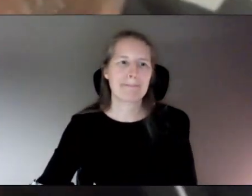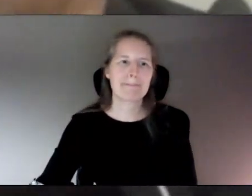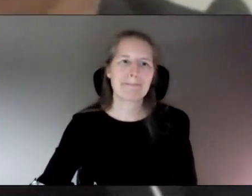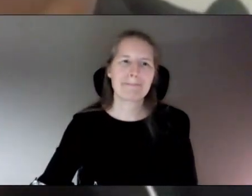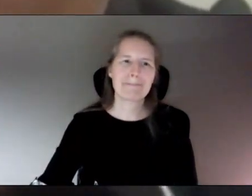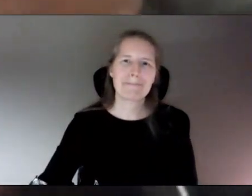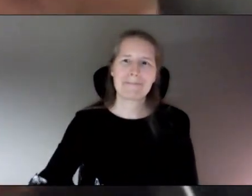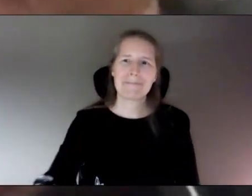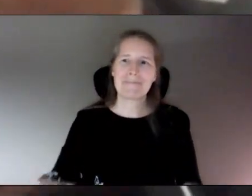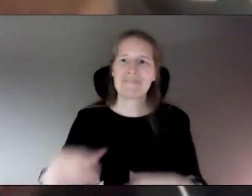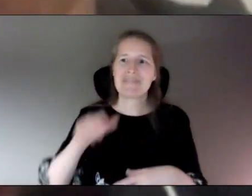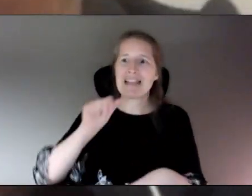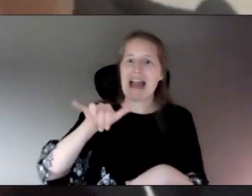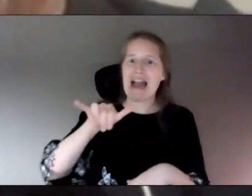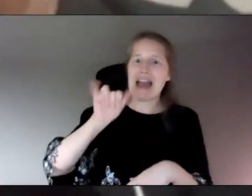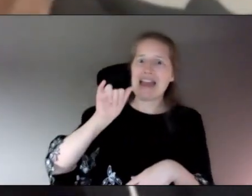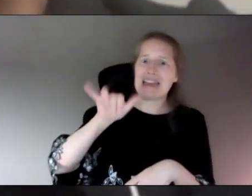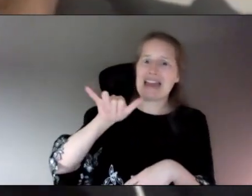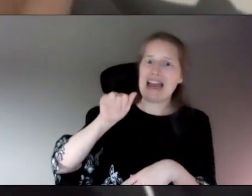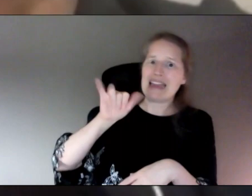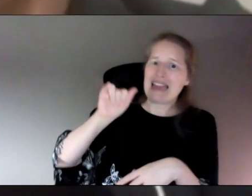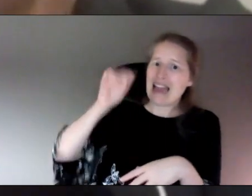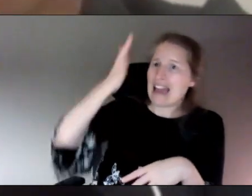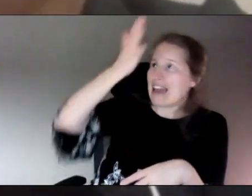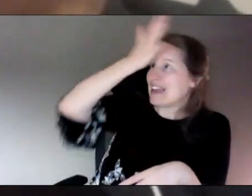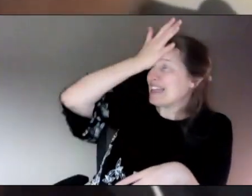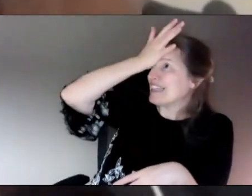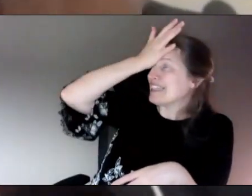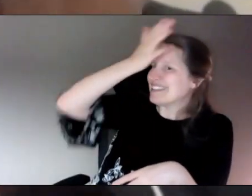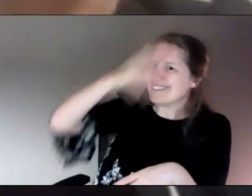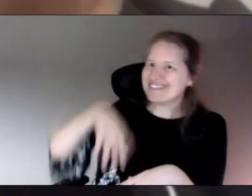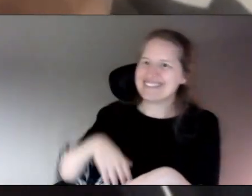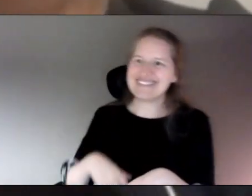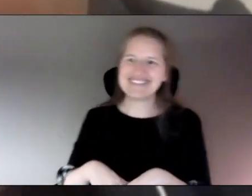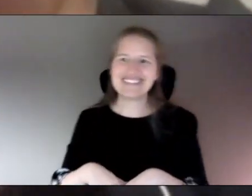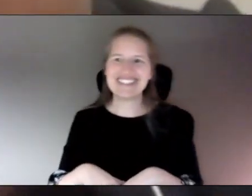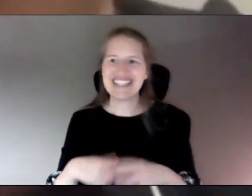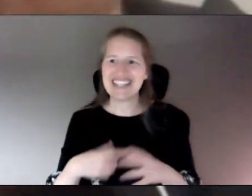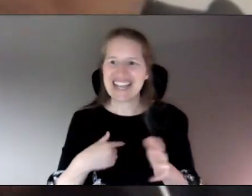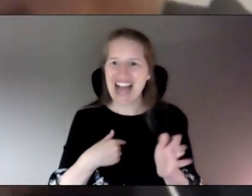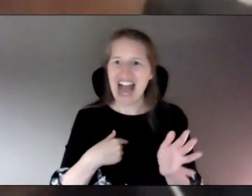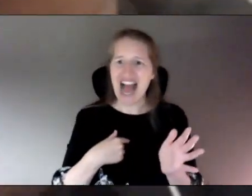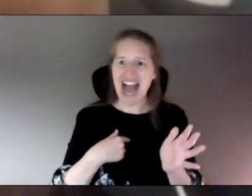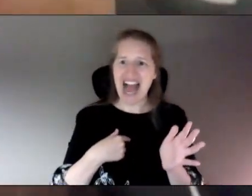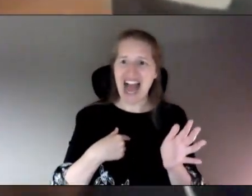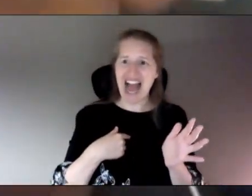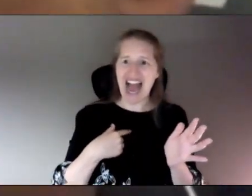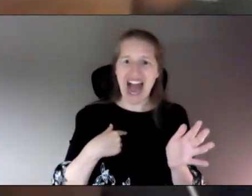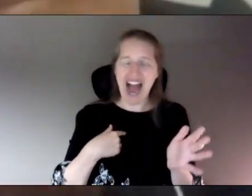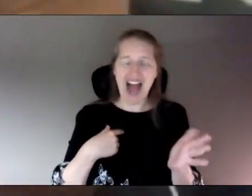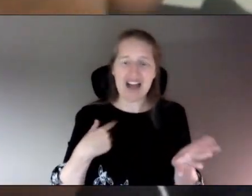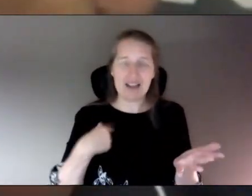Ay, ay, ay. I just literally lost my marbles.